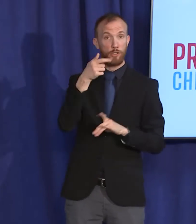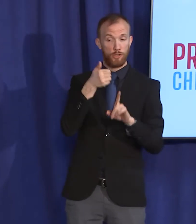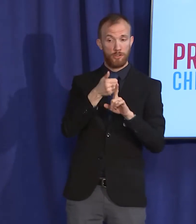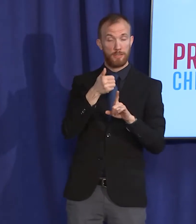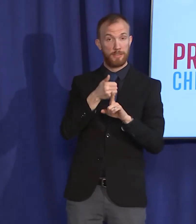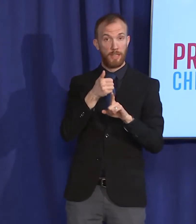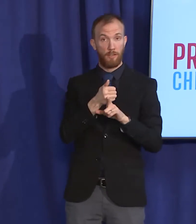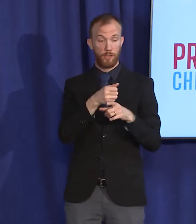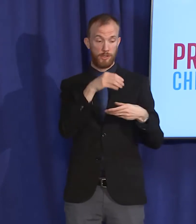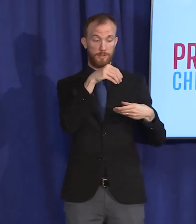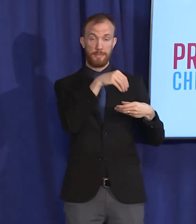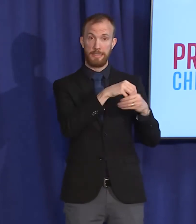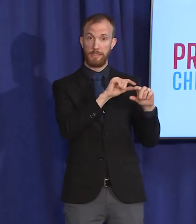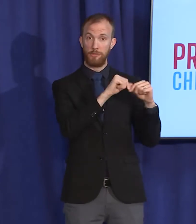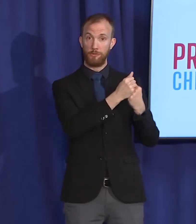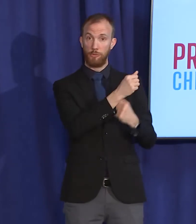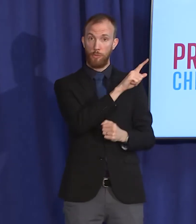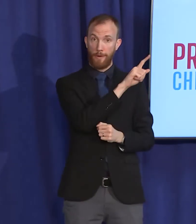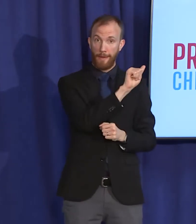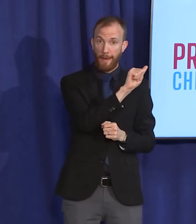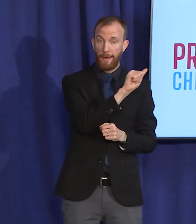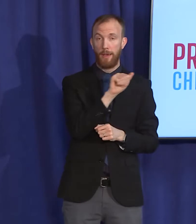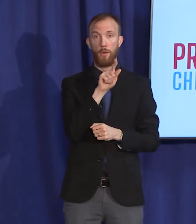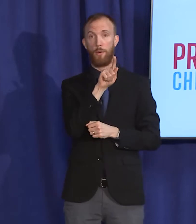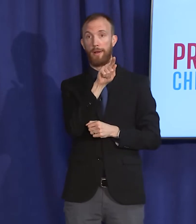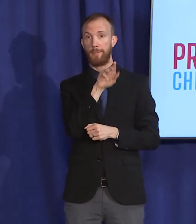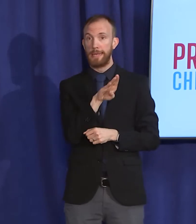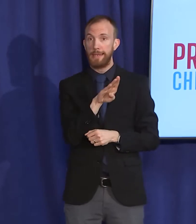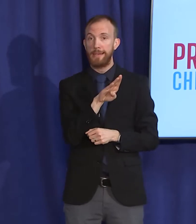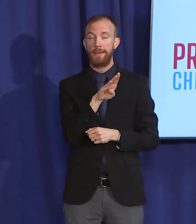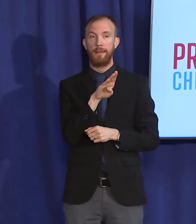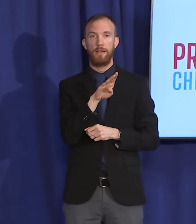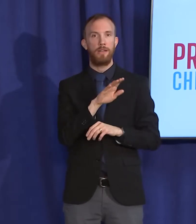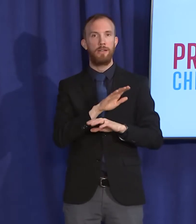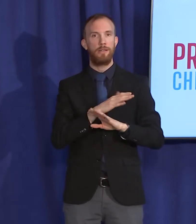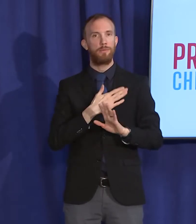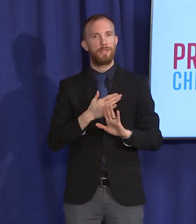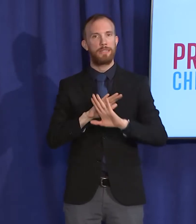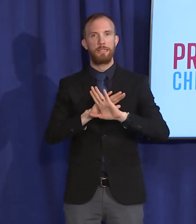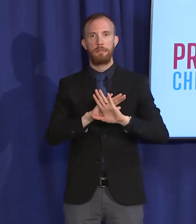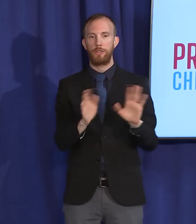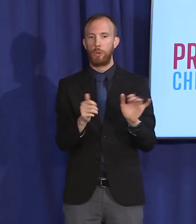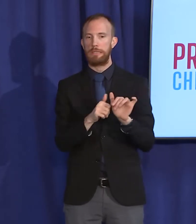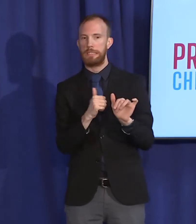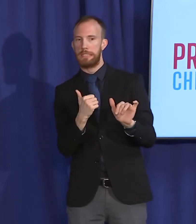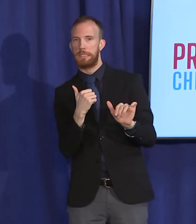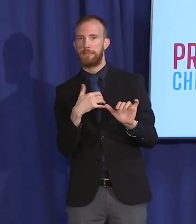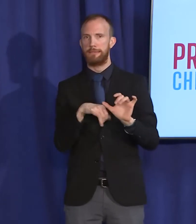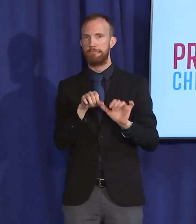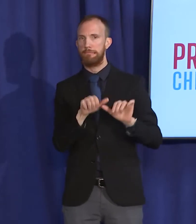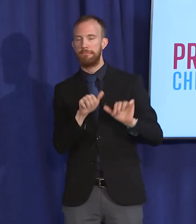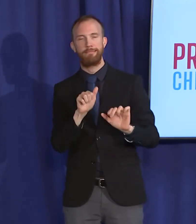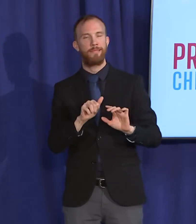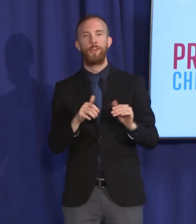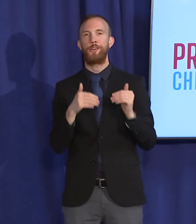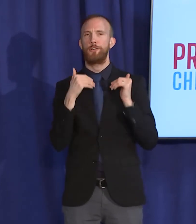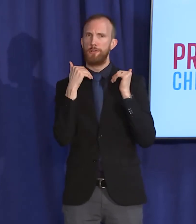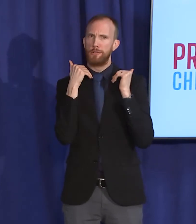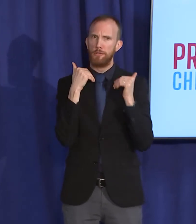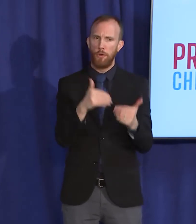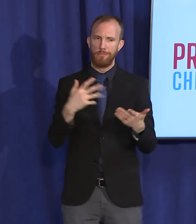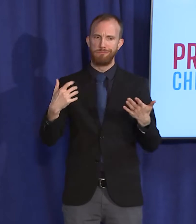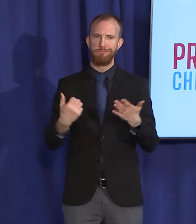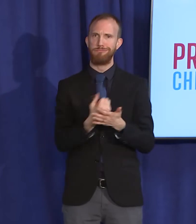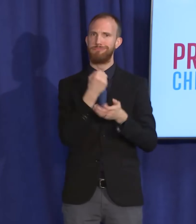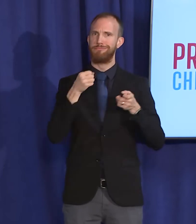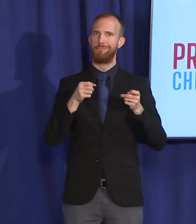phases or now, please don't hesitate to take advantage of the opportunity to get vaccinated. Contact your local